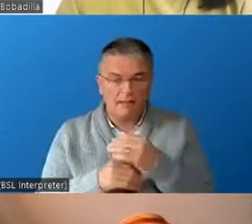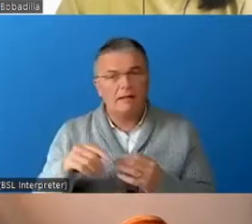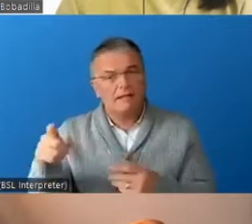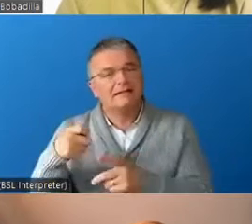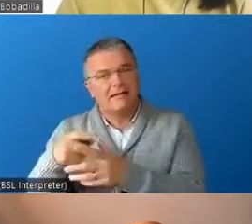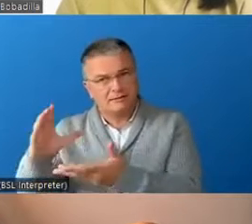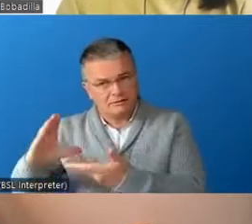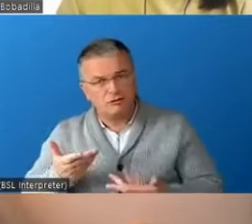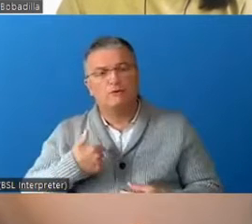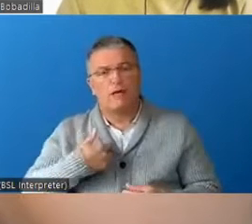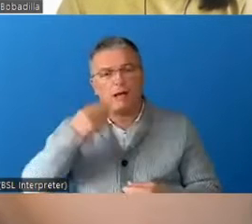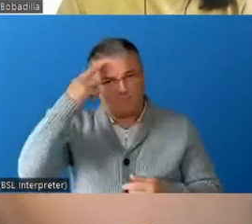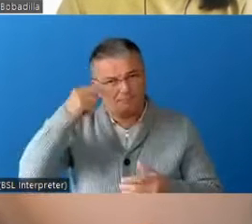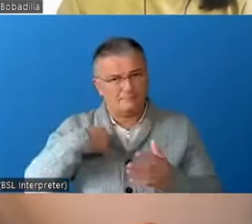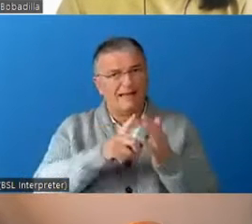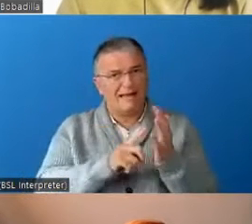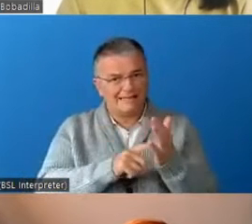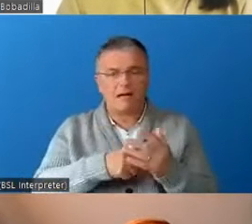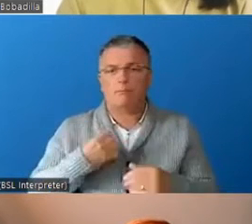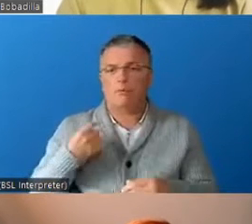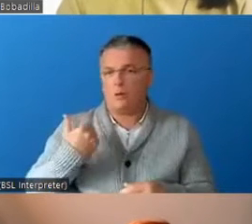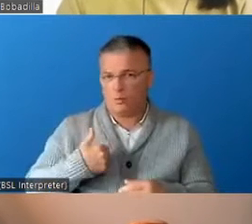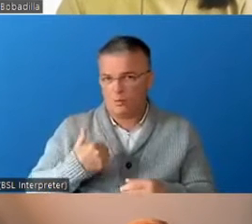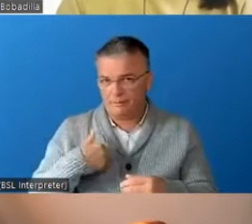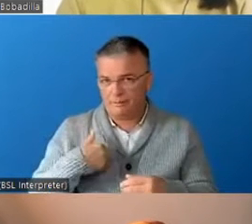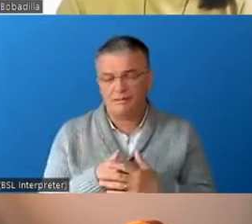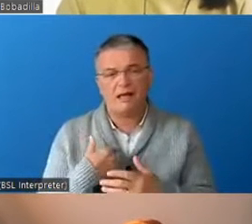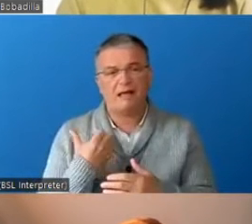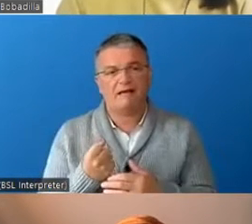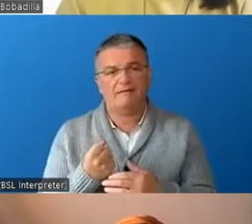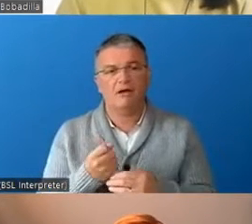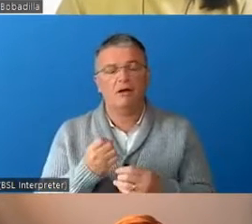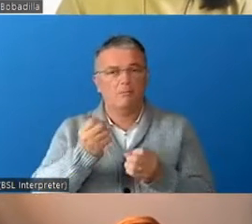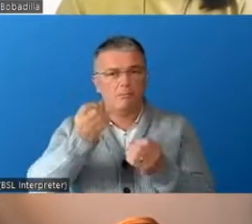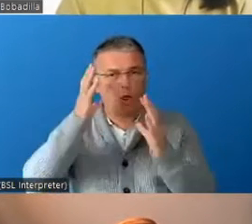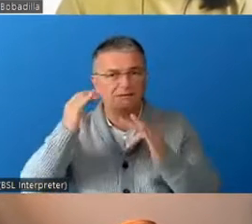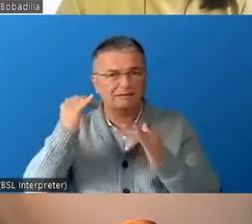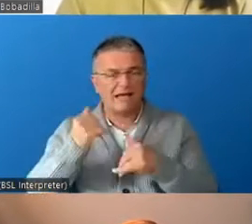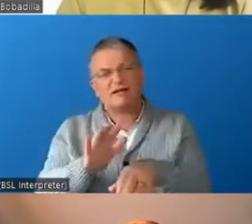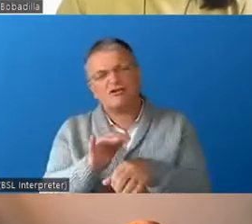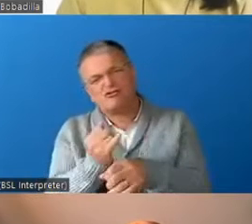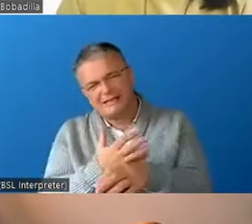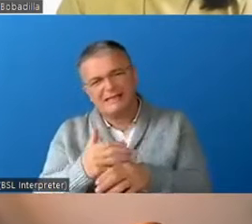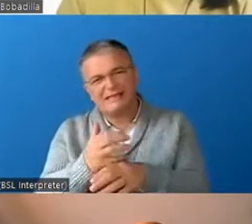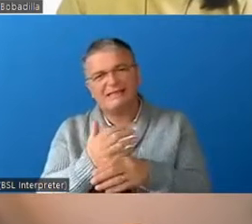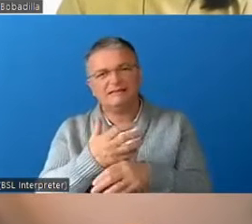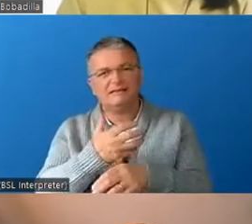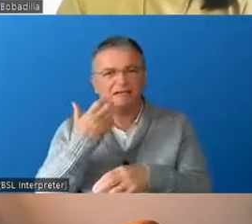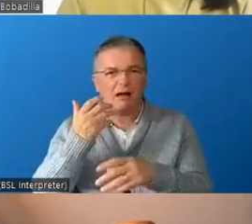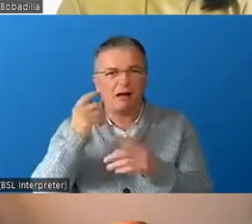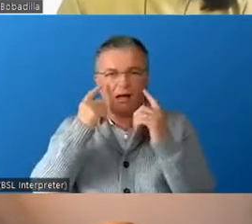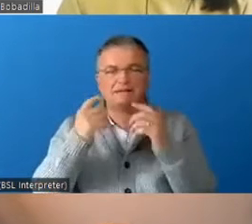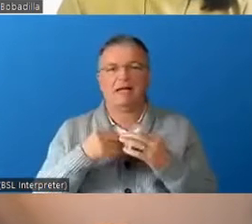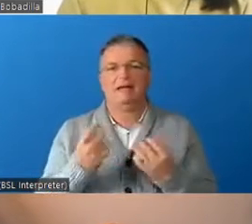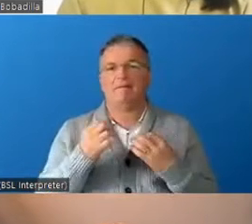my name is Elene. I'm a white woman. I have blonde hair, greenish eyes, and I'm wearing a pink